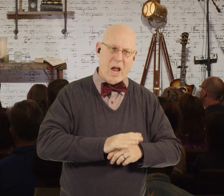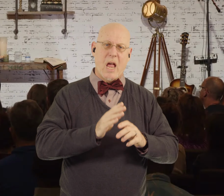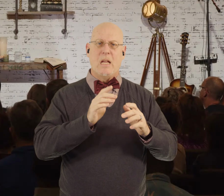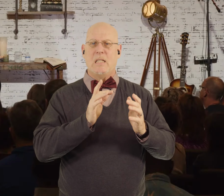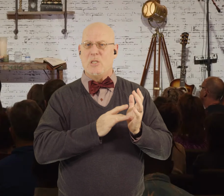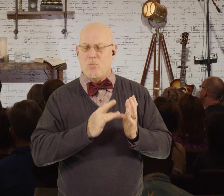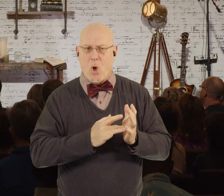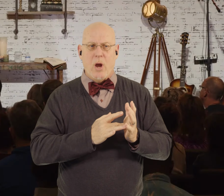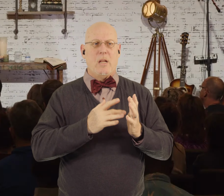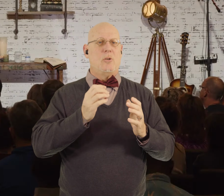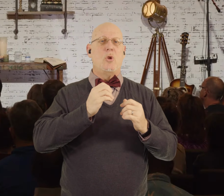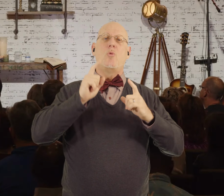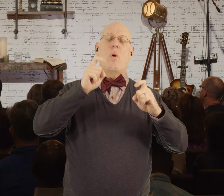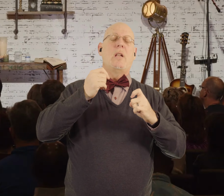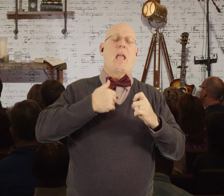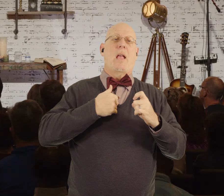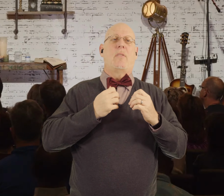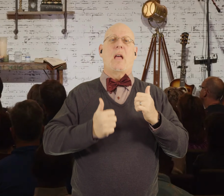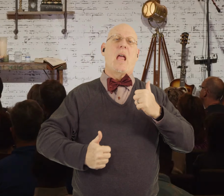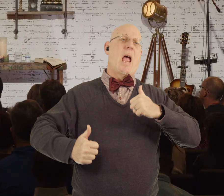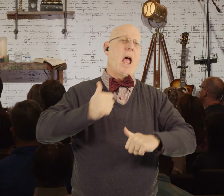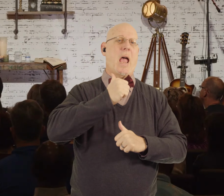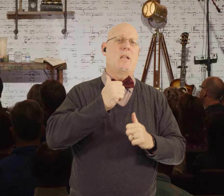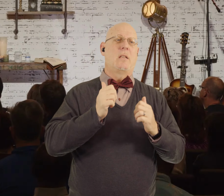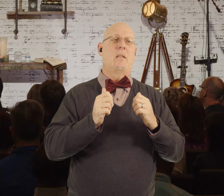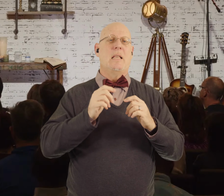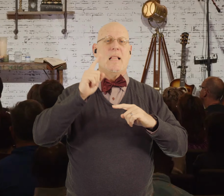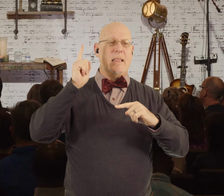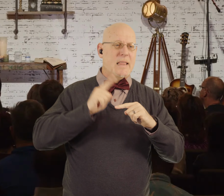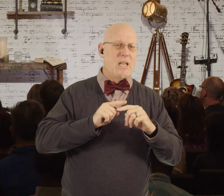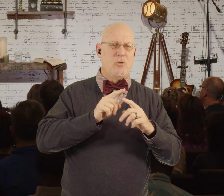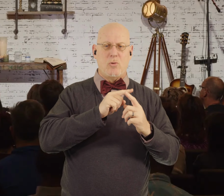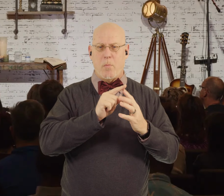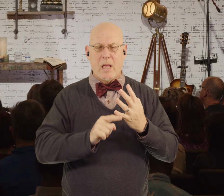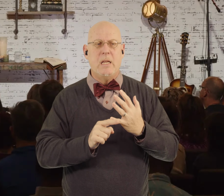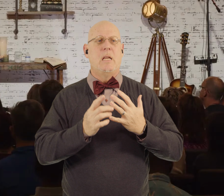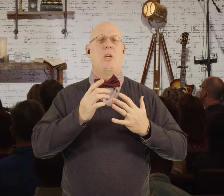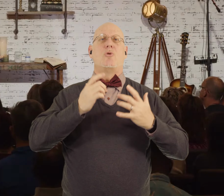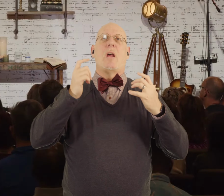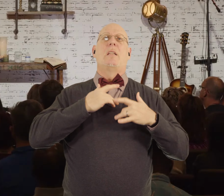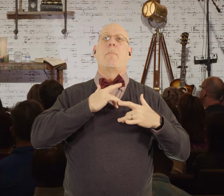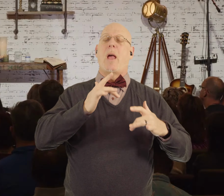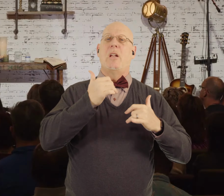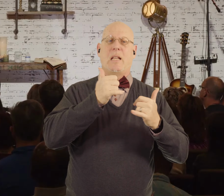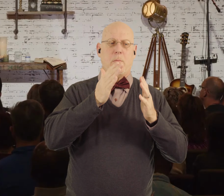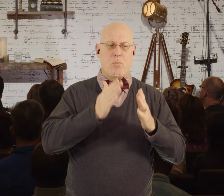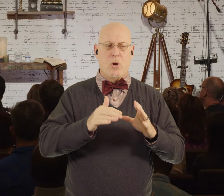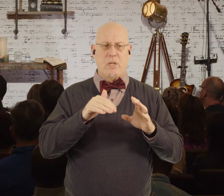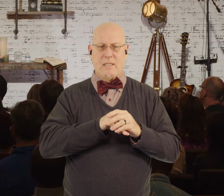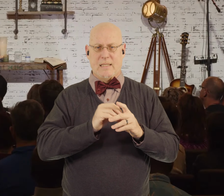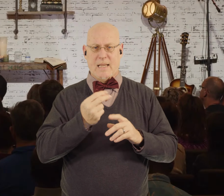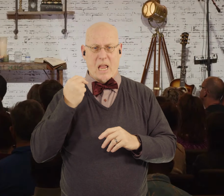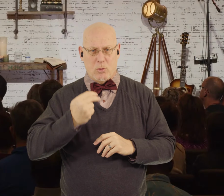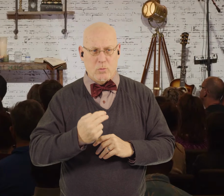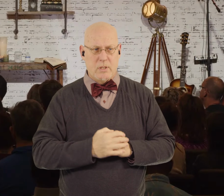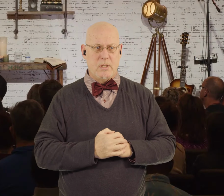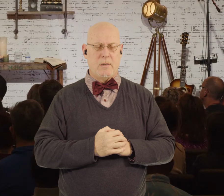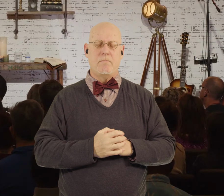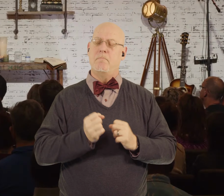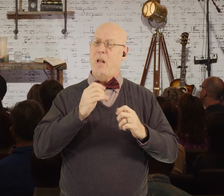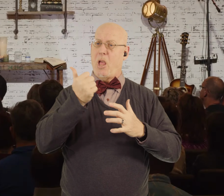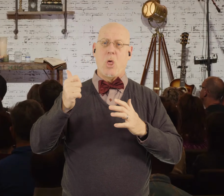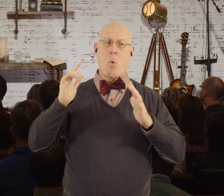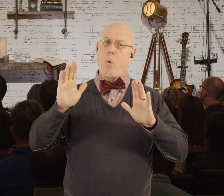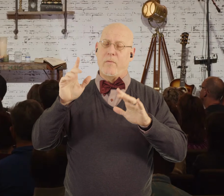cared for the oppressed and the exploited. There's no question that he had the highest moral standard and the least duplicity, the greatest compassion of any human being in